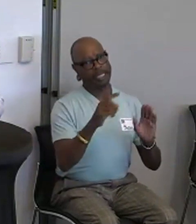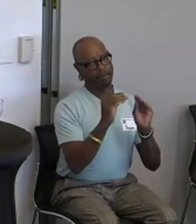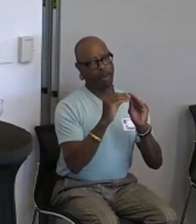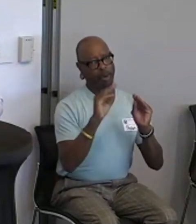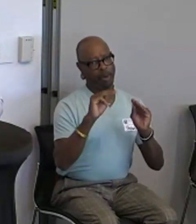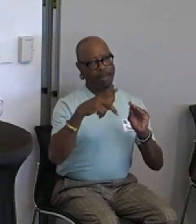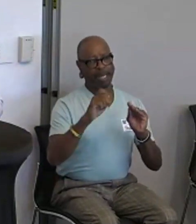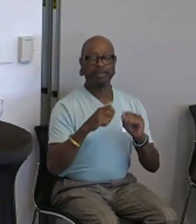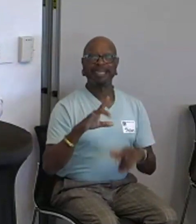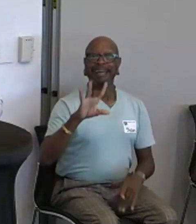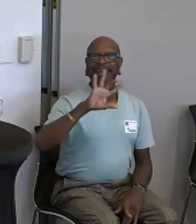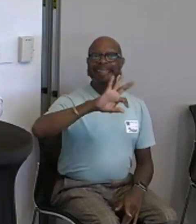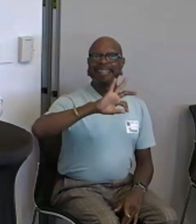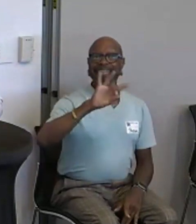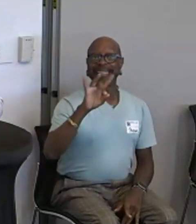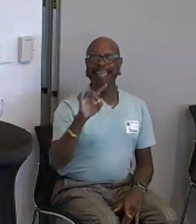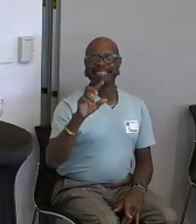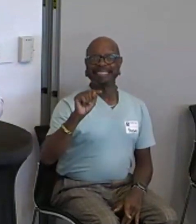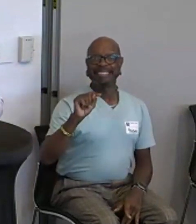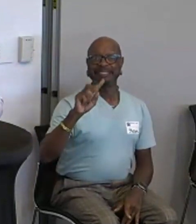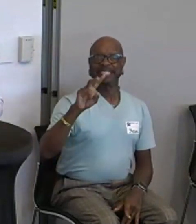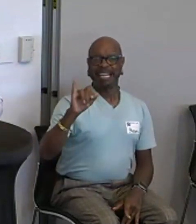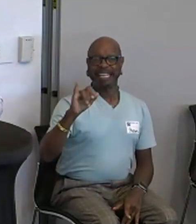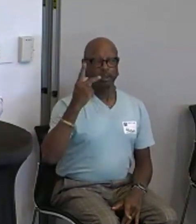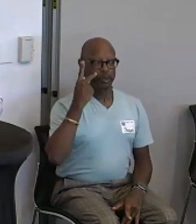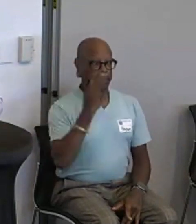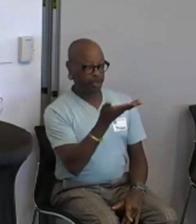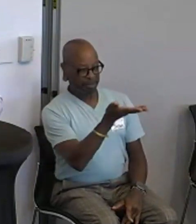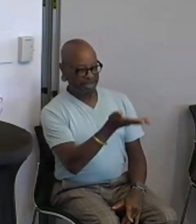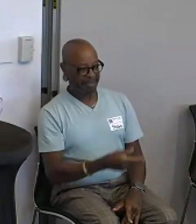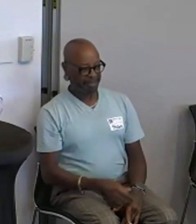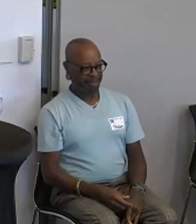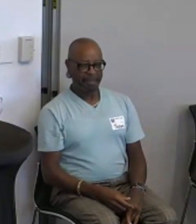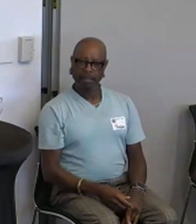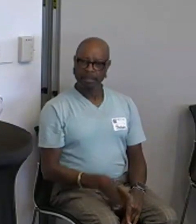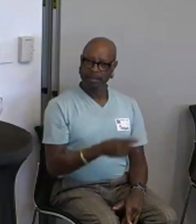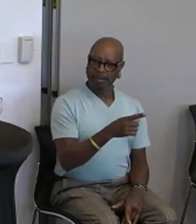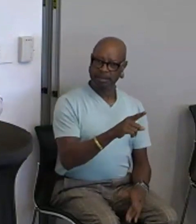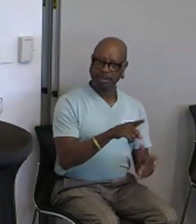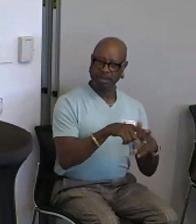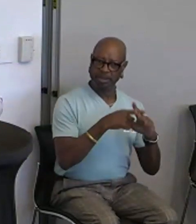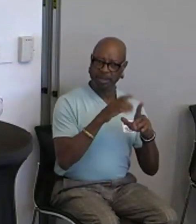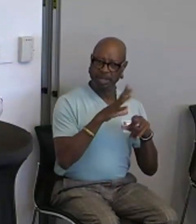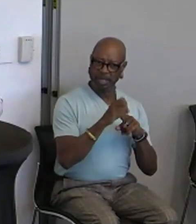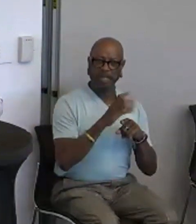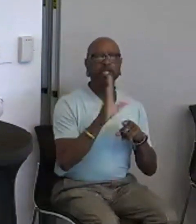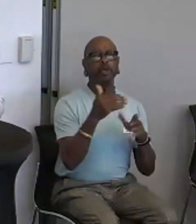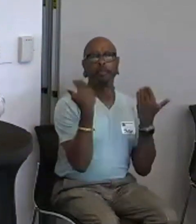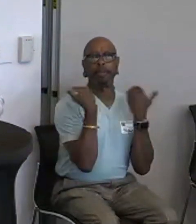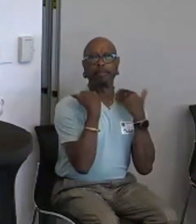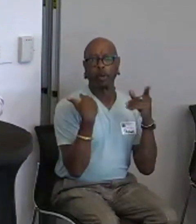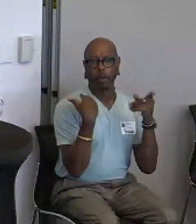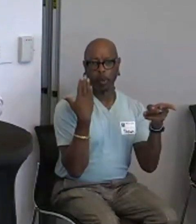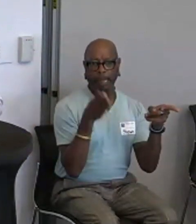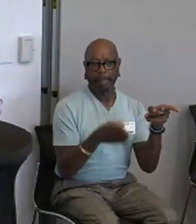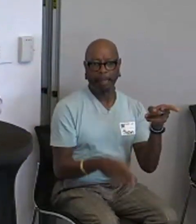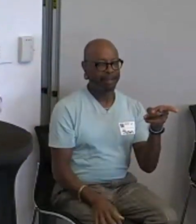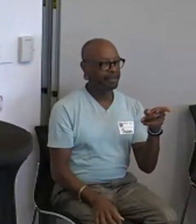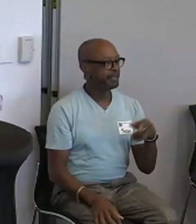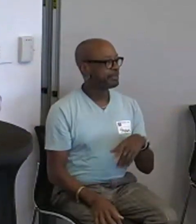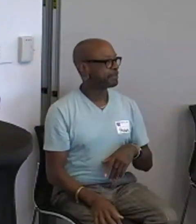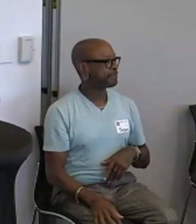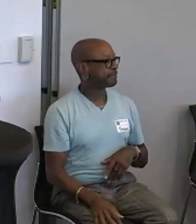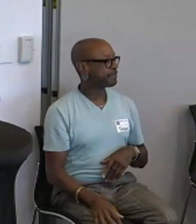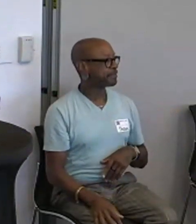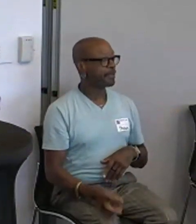About 98% of the TVIs who saw them said, "You're going to start a company on this, you're going to go broke." Blind people,